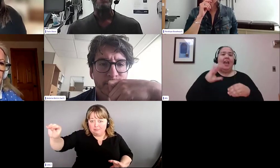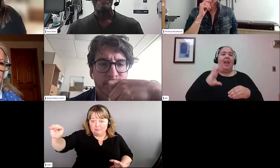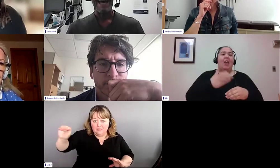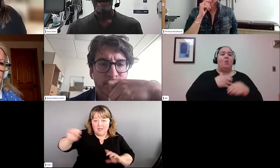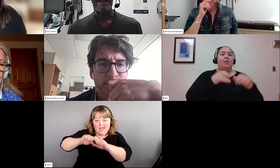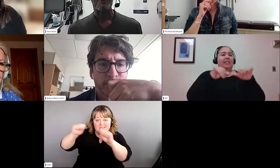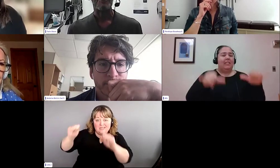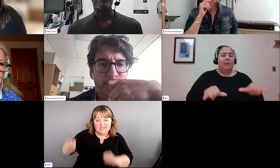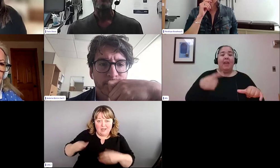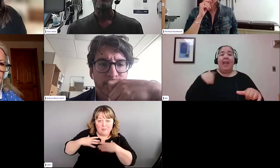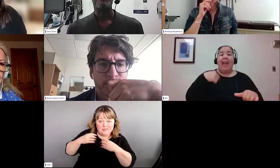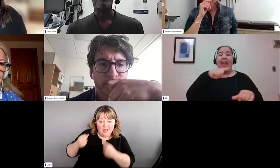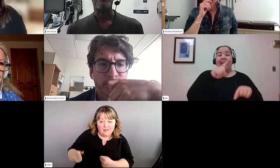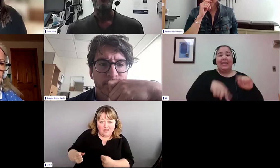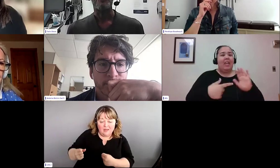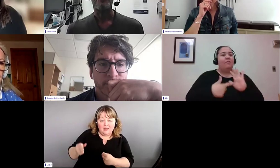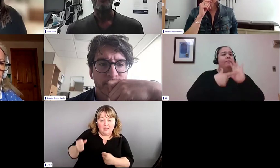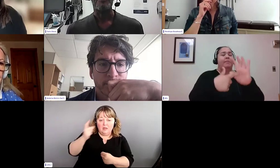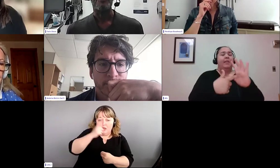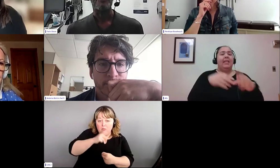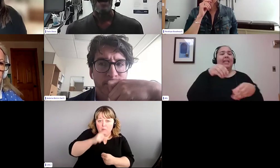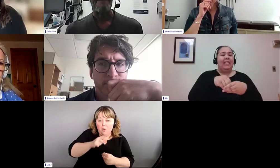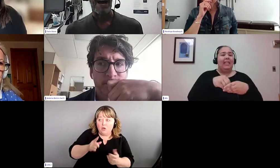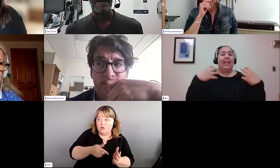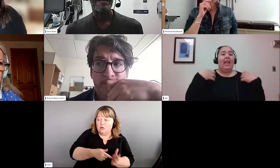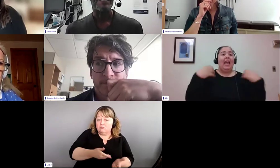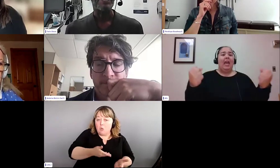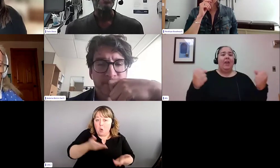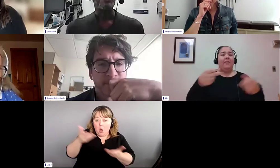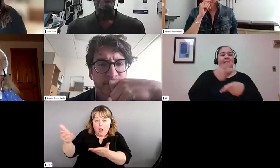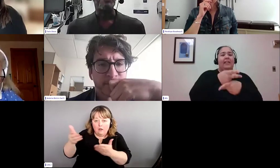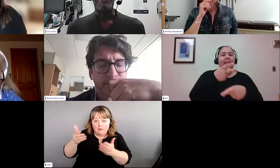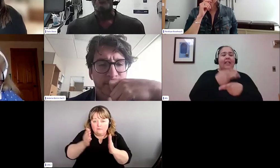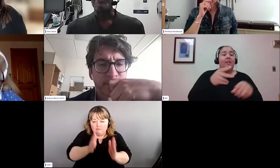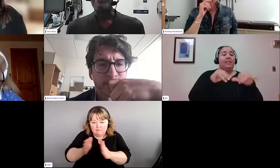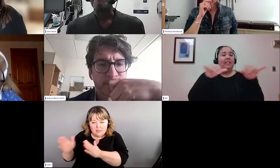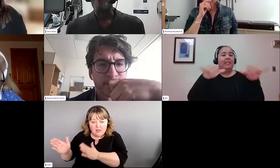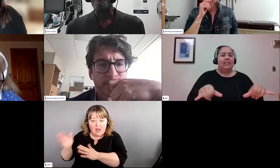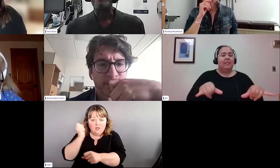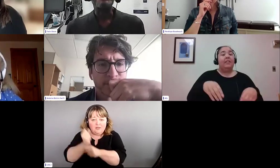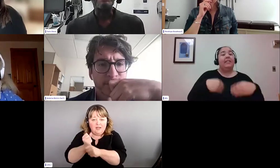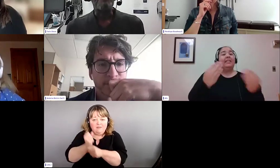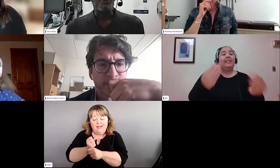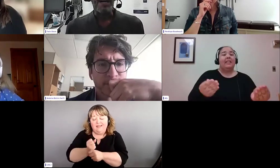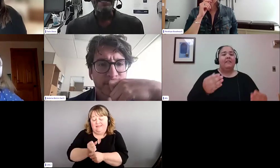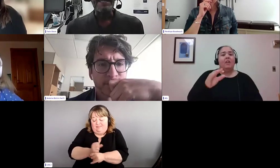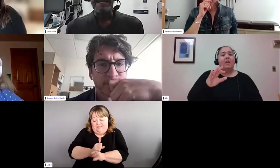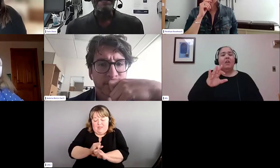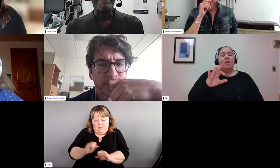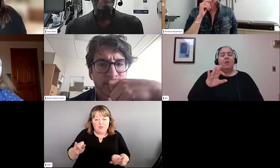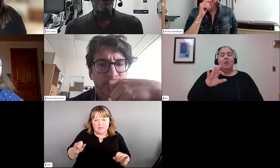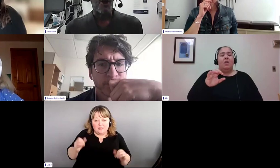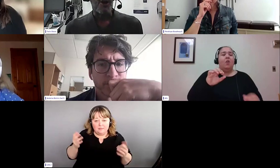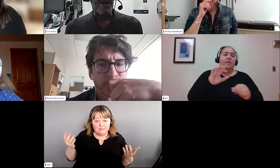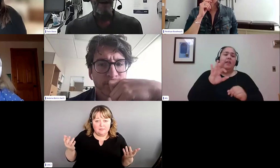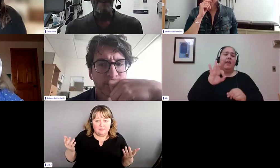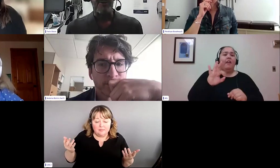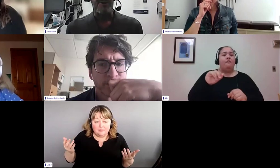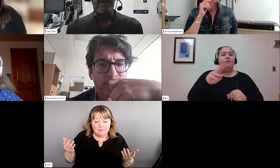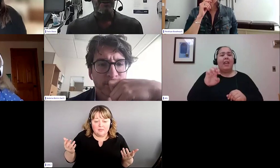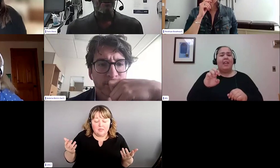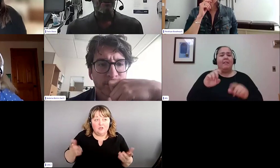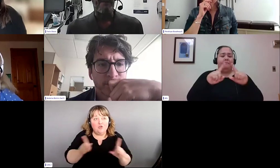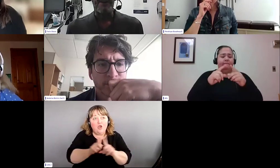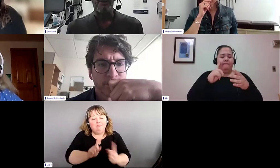replicate within the healthcare system, given the framework, the working framework. It's not